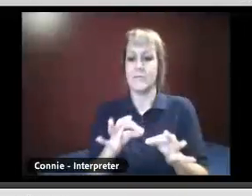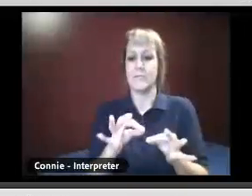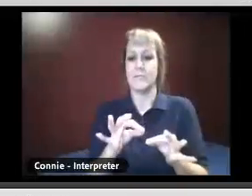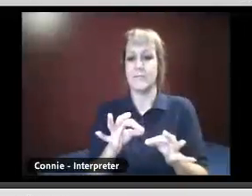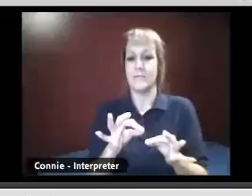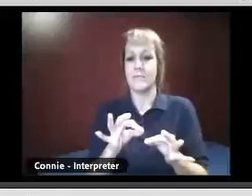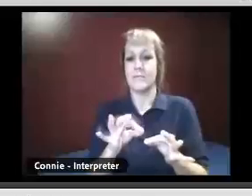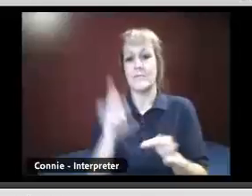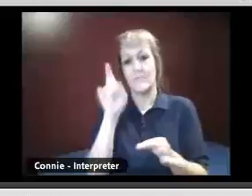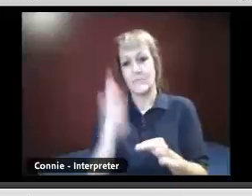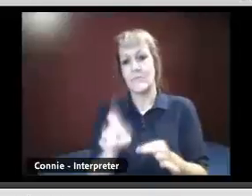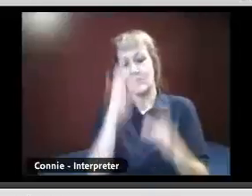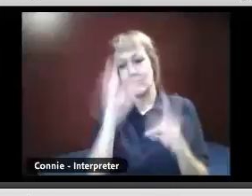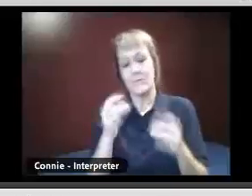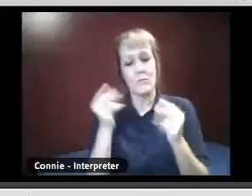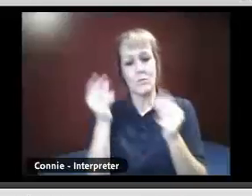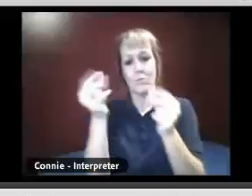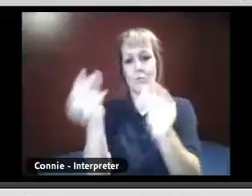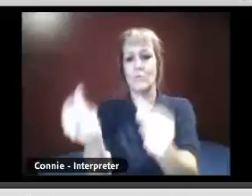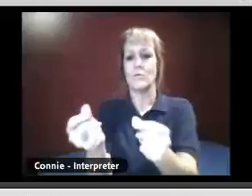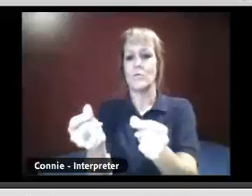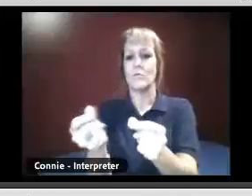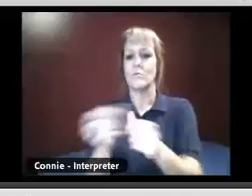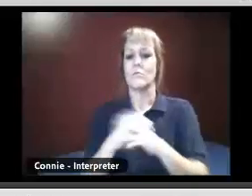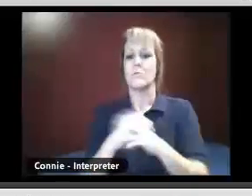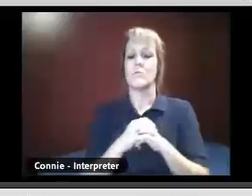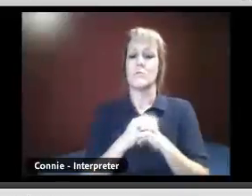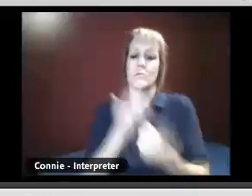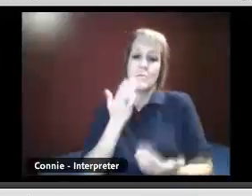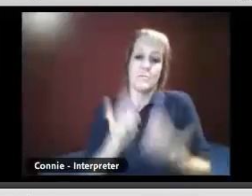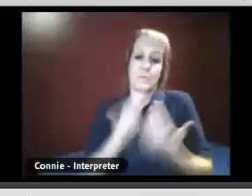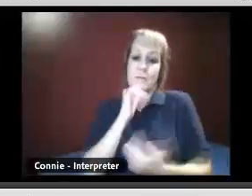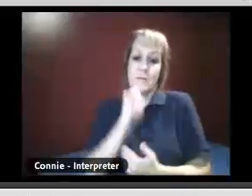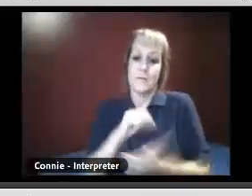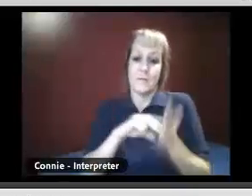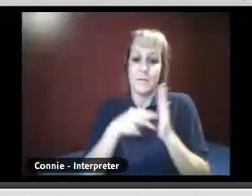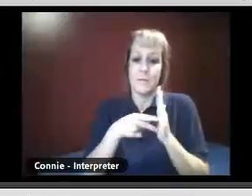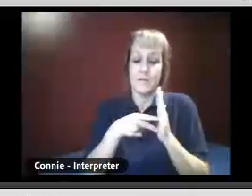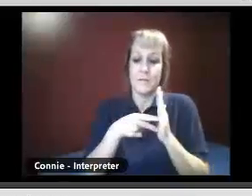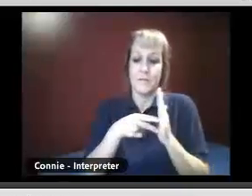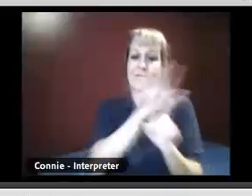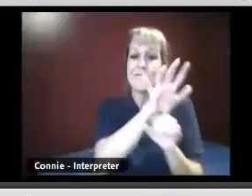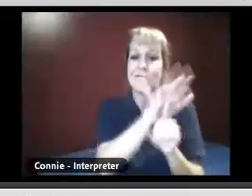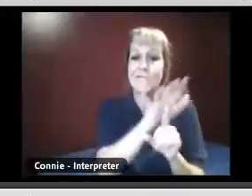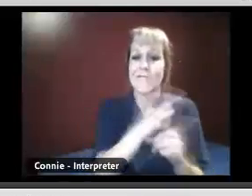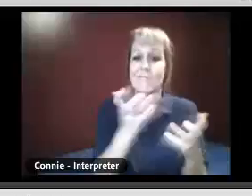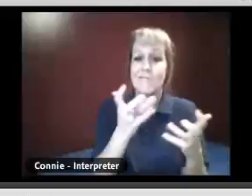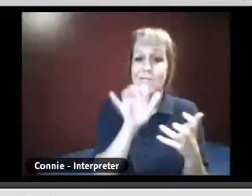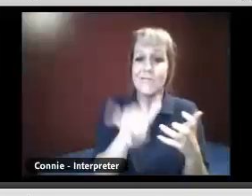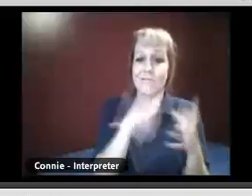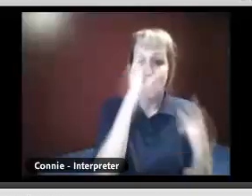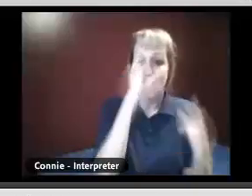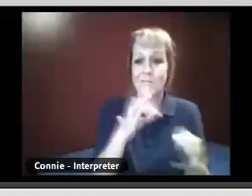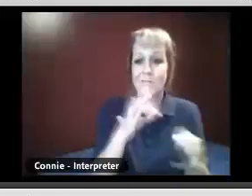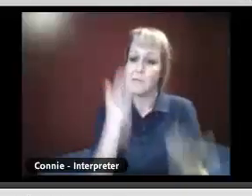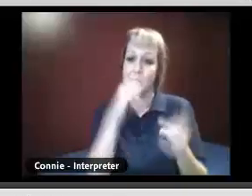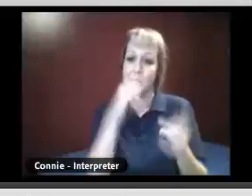need to make decisions quickly. And again, they may not necessarily be popular. They may not allow time for input or